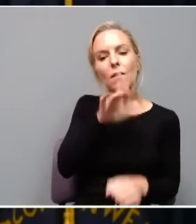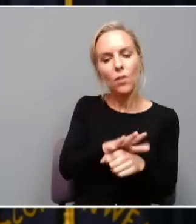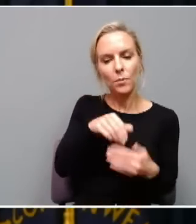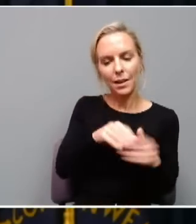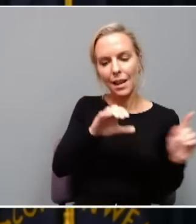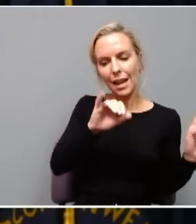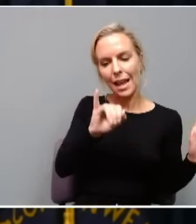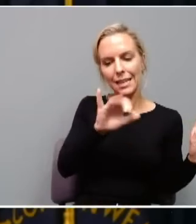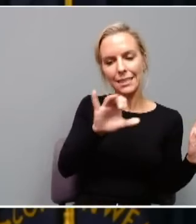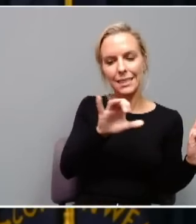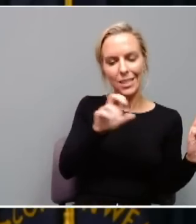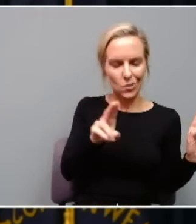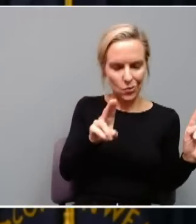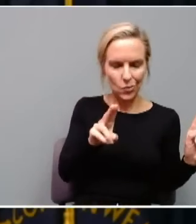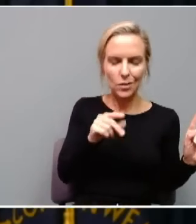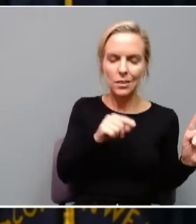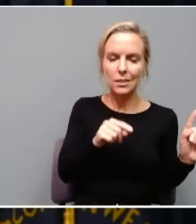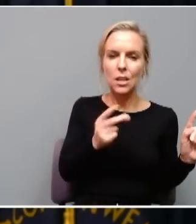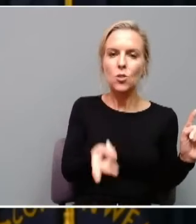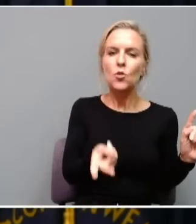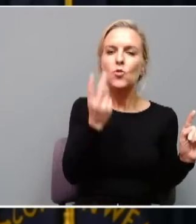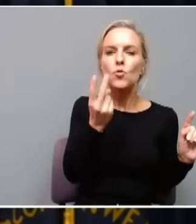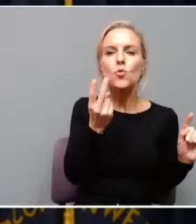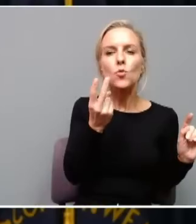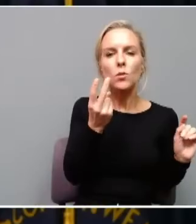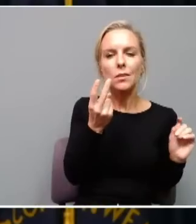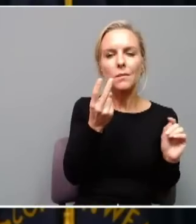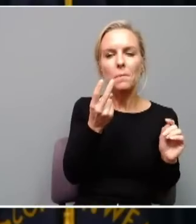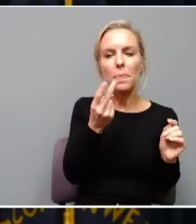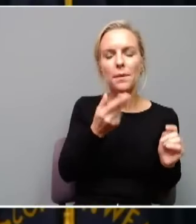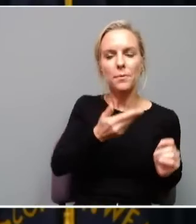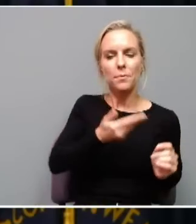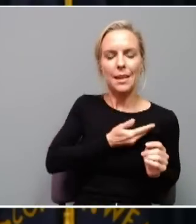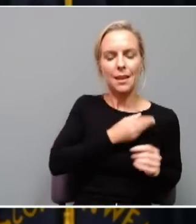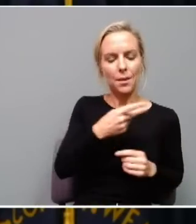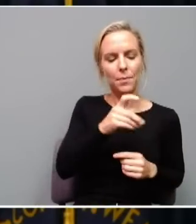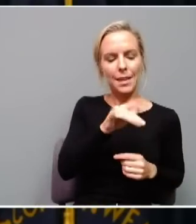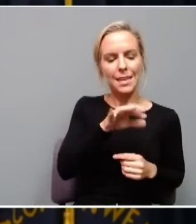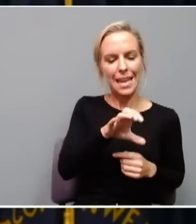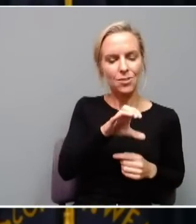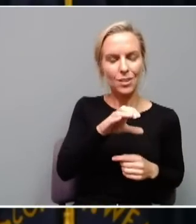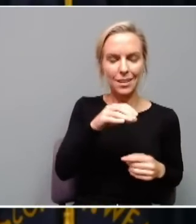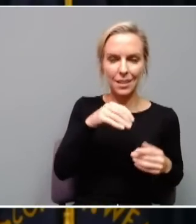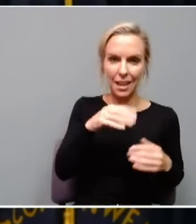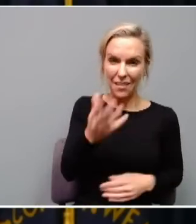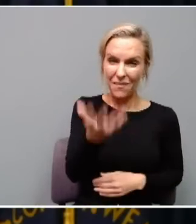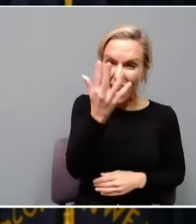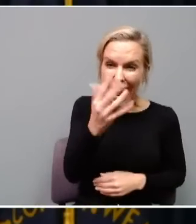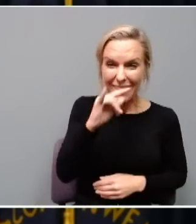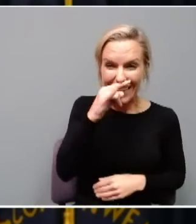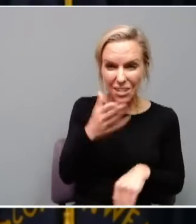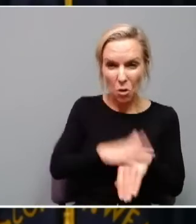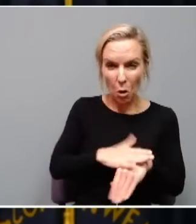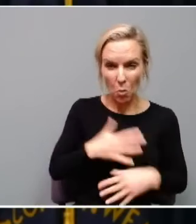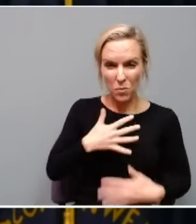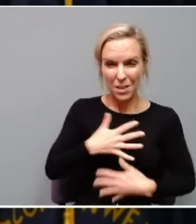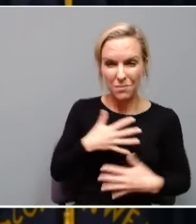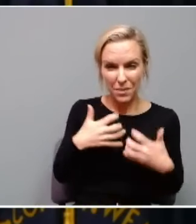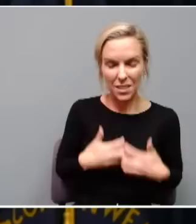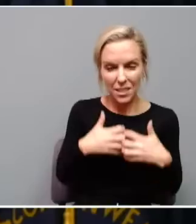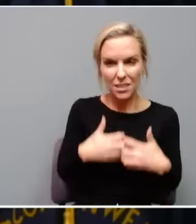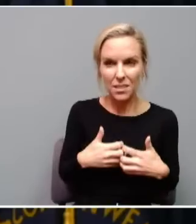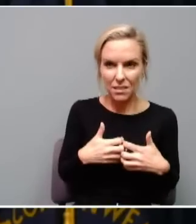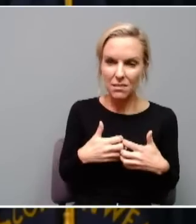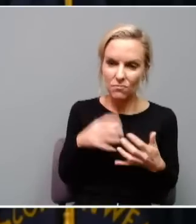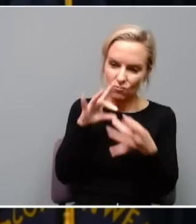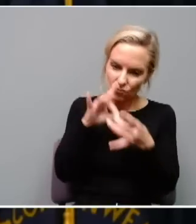the 2 pediatric ICUs in the state. We have 5 kids on ventilators because of COVID